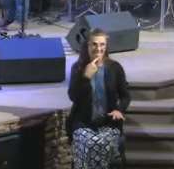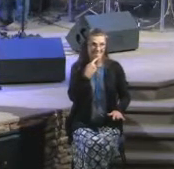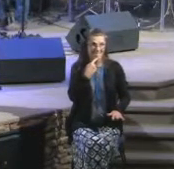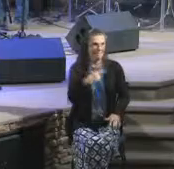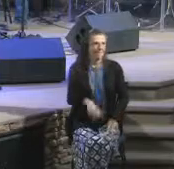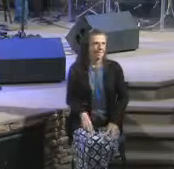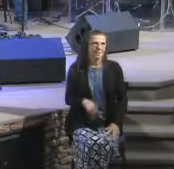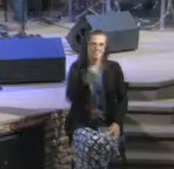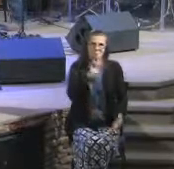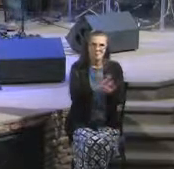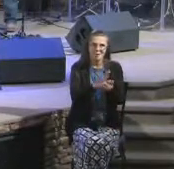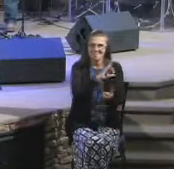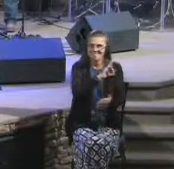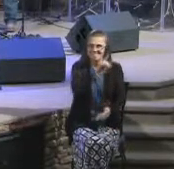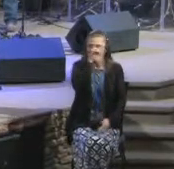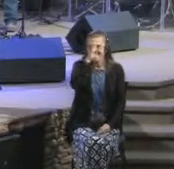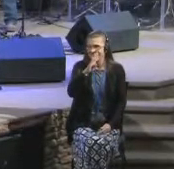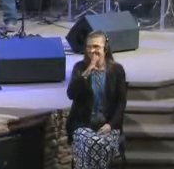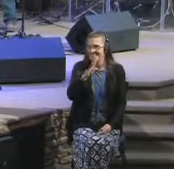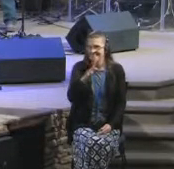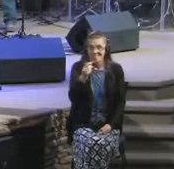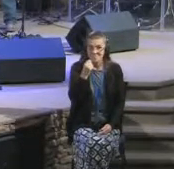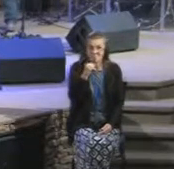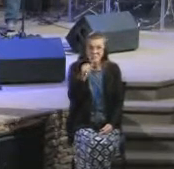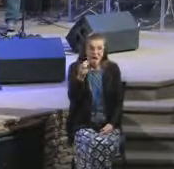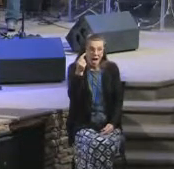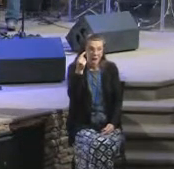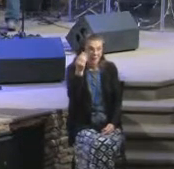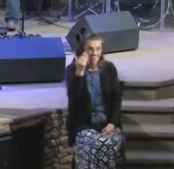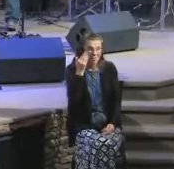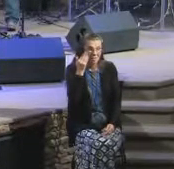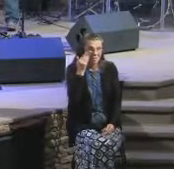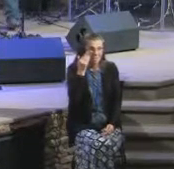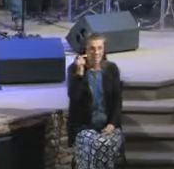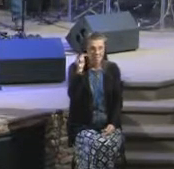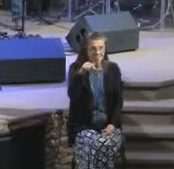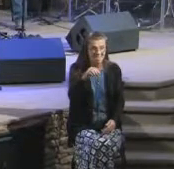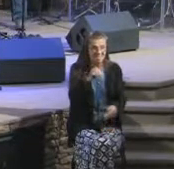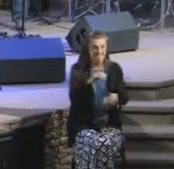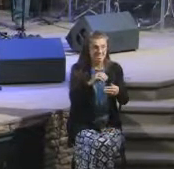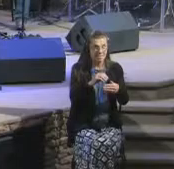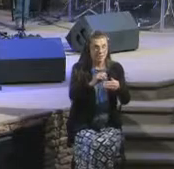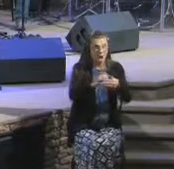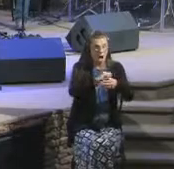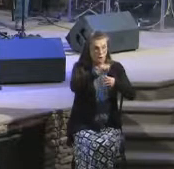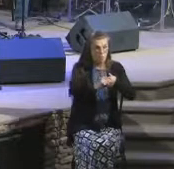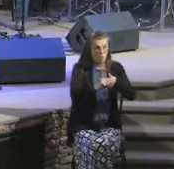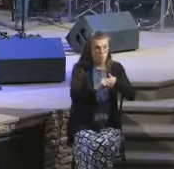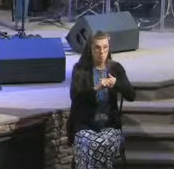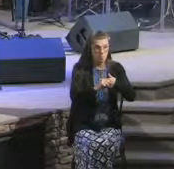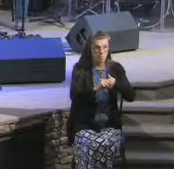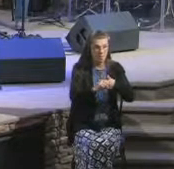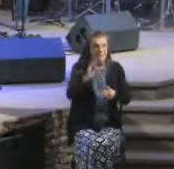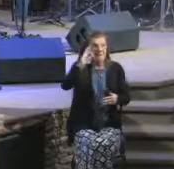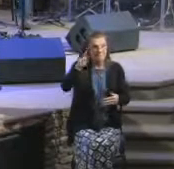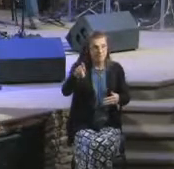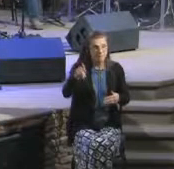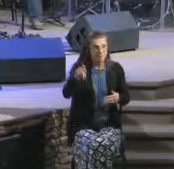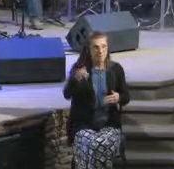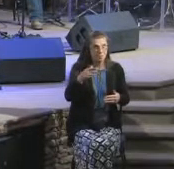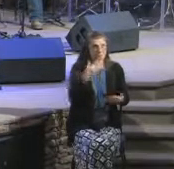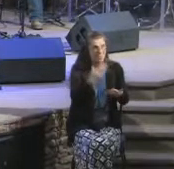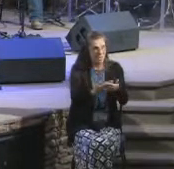Praise God. If you're not aware of it, October is Clergy Appreciation Month. Amen?